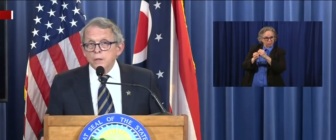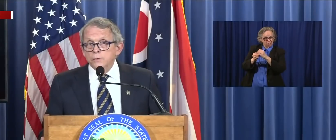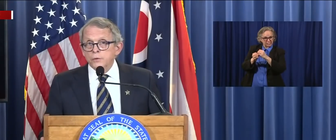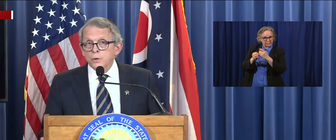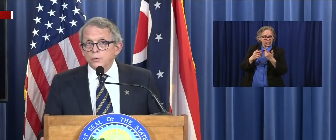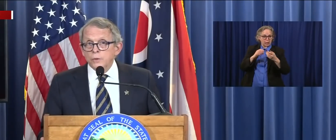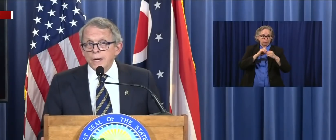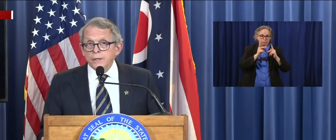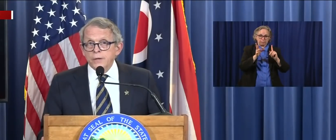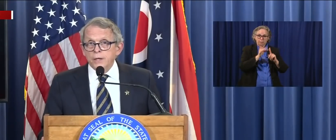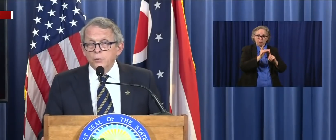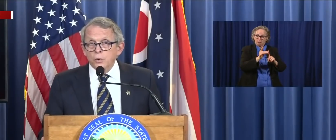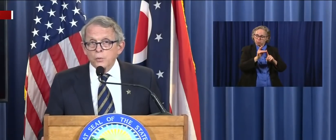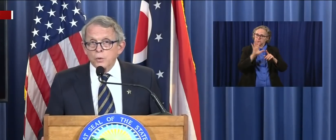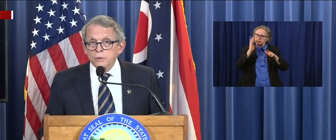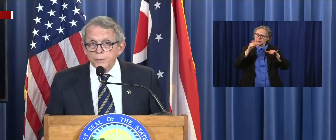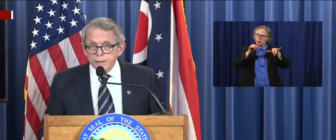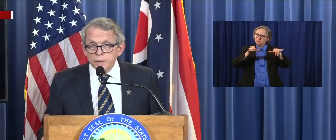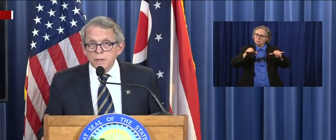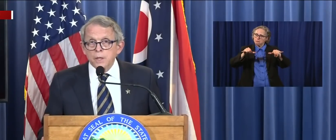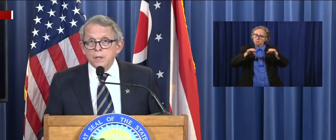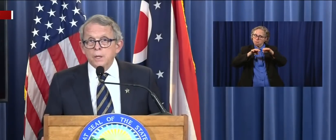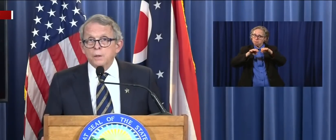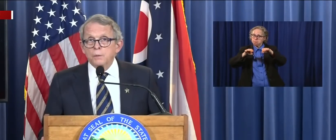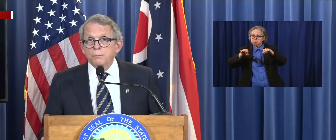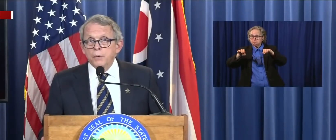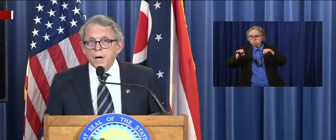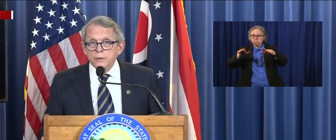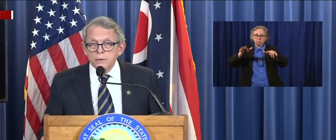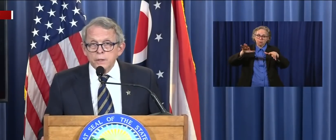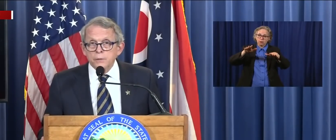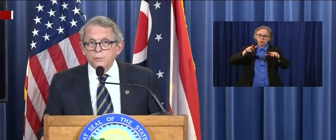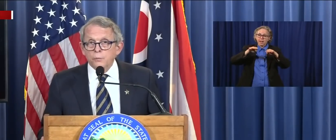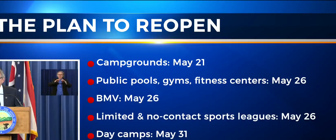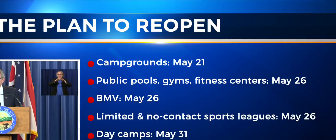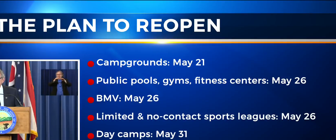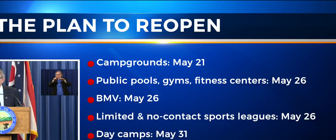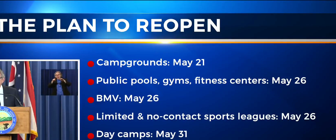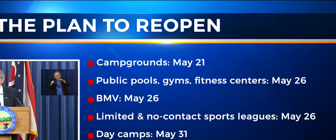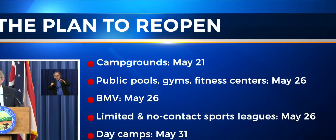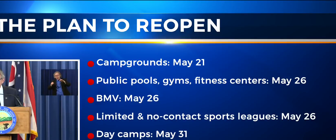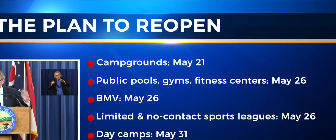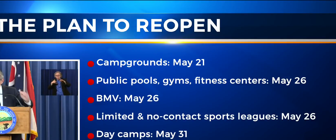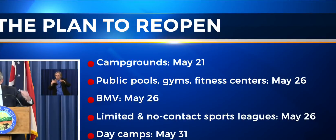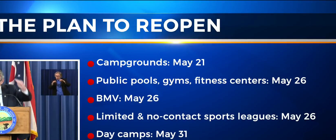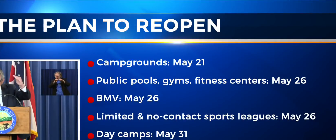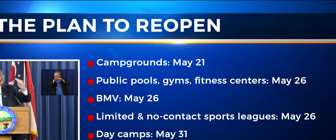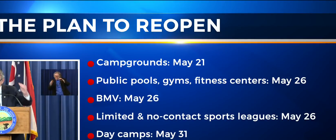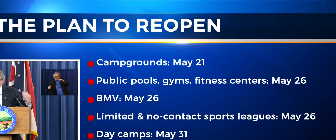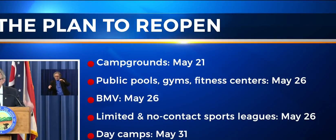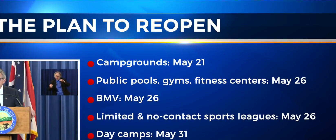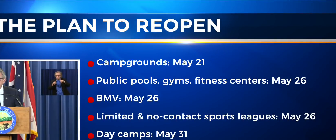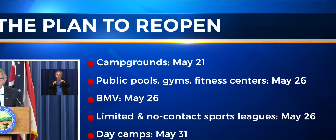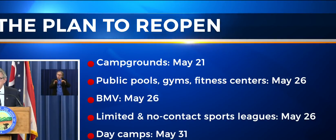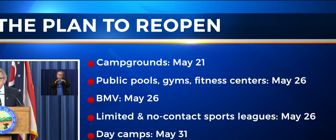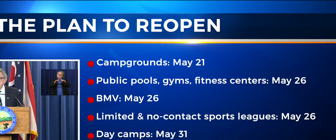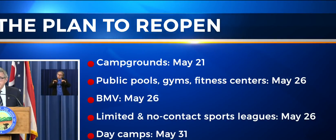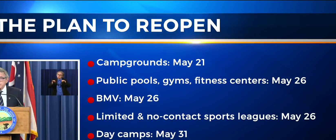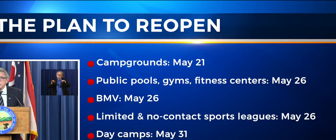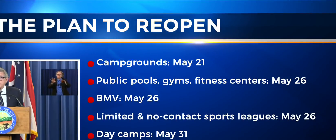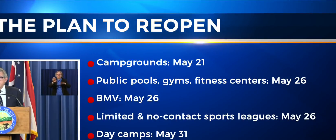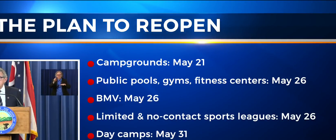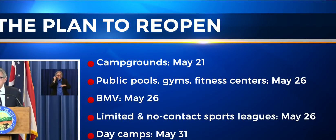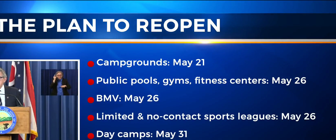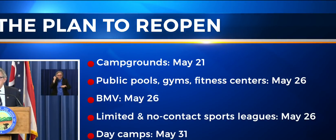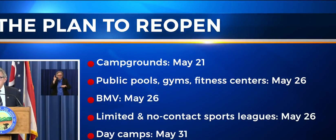well. So not exactly where we wanted to be, but we did not have that huge surge that we were worried